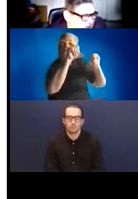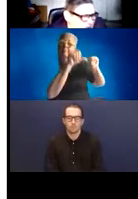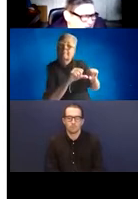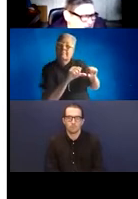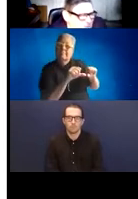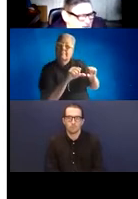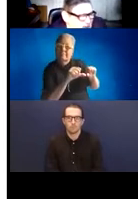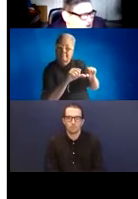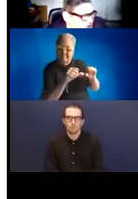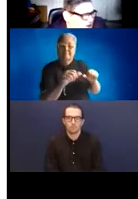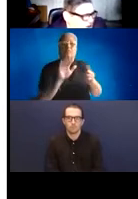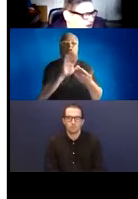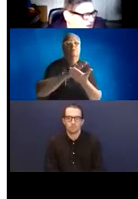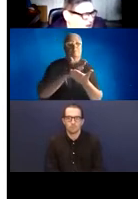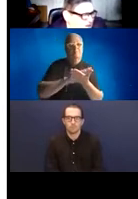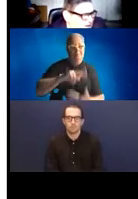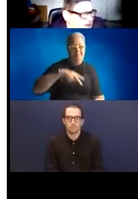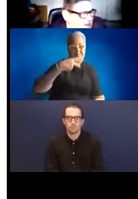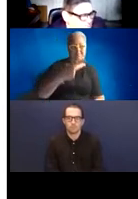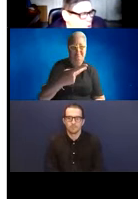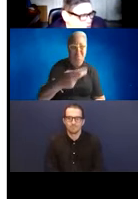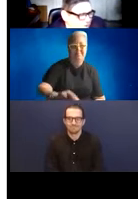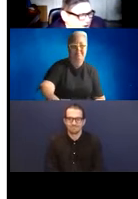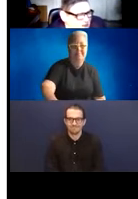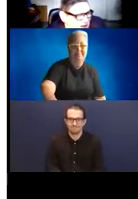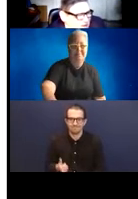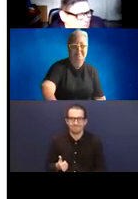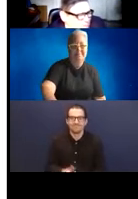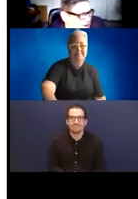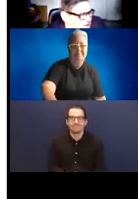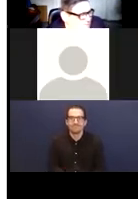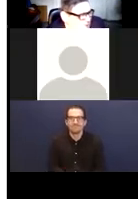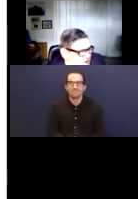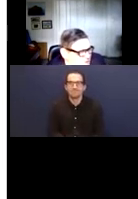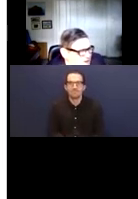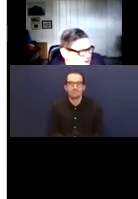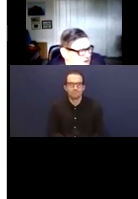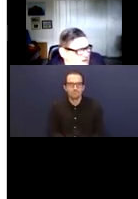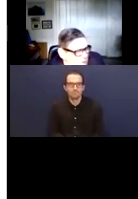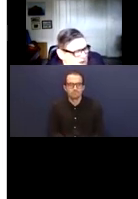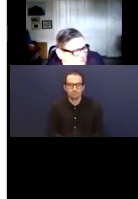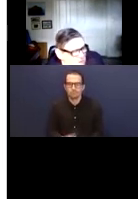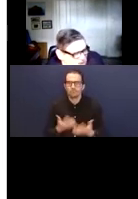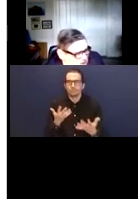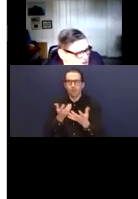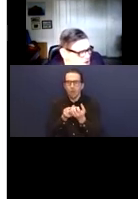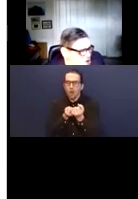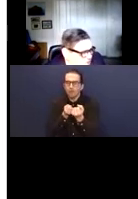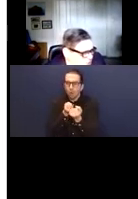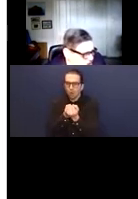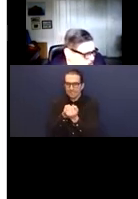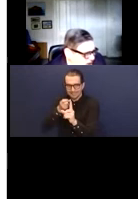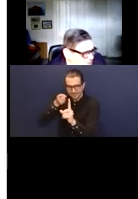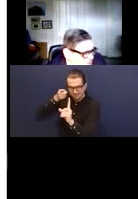disaggregated data on disability, age, gender and location ethnicity is important for understanding the population of persons with disabilities. So we have a means